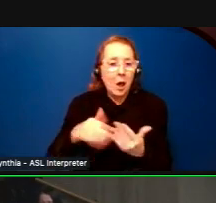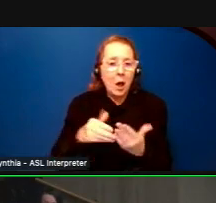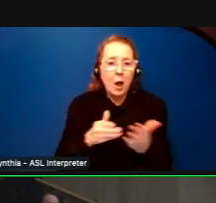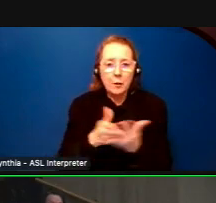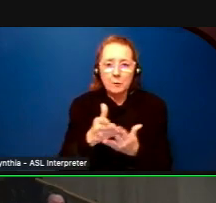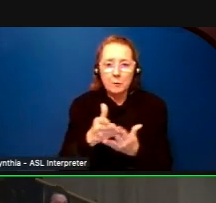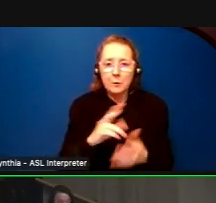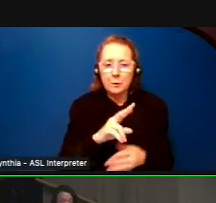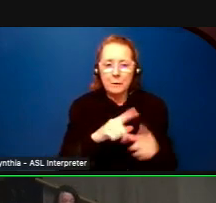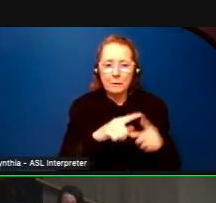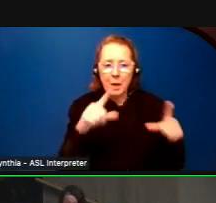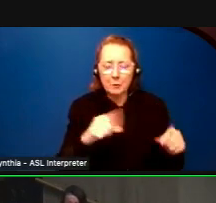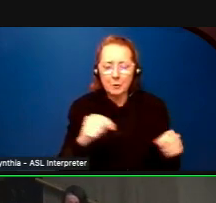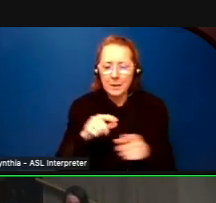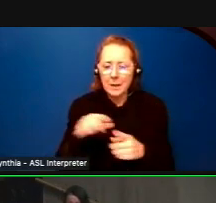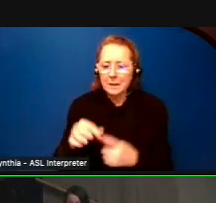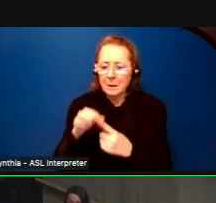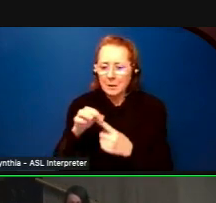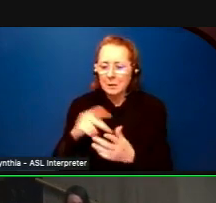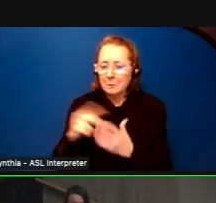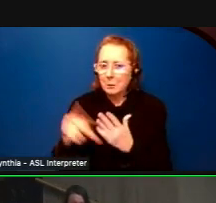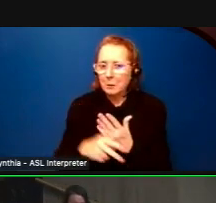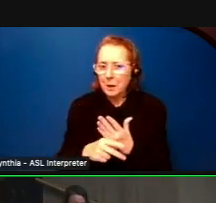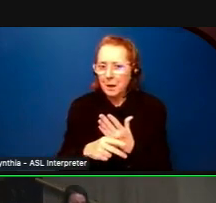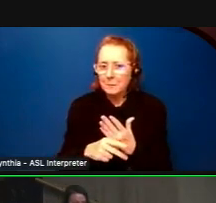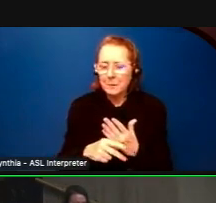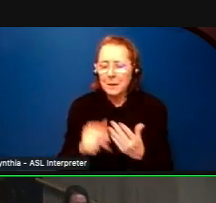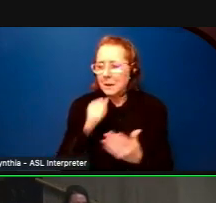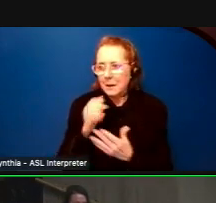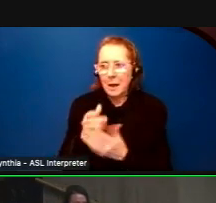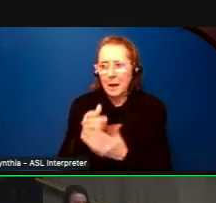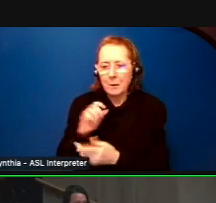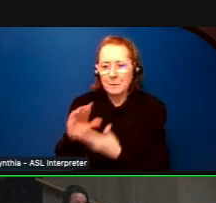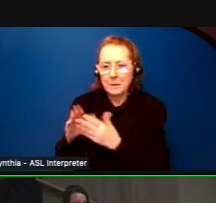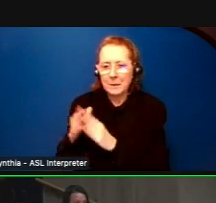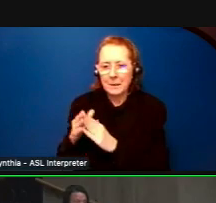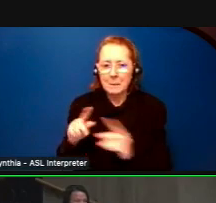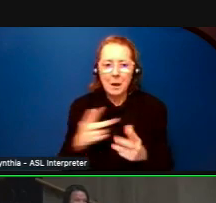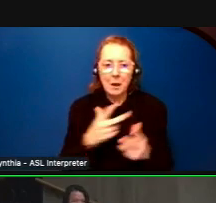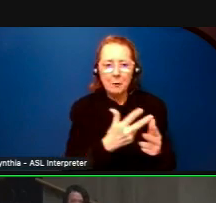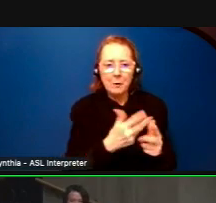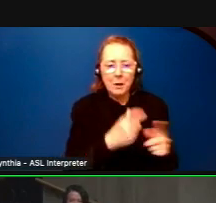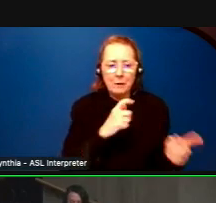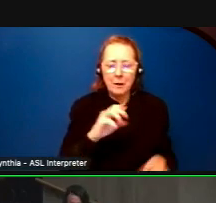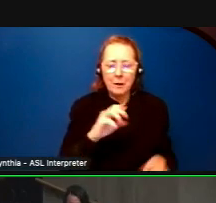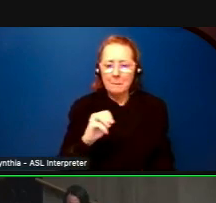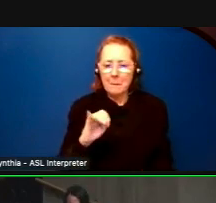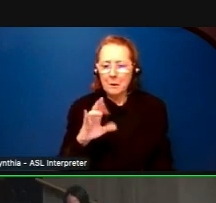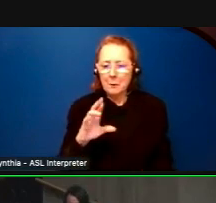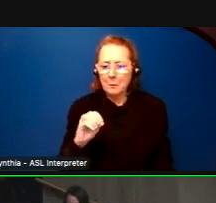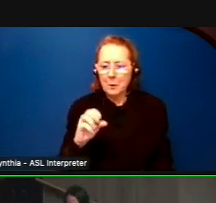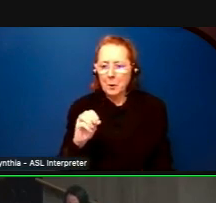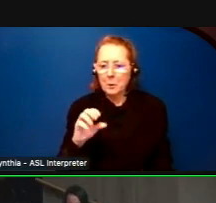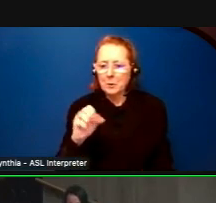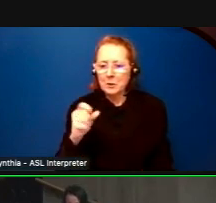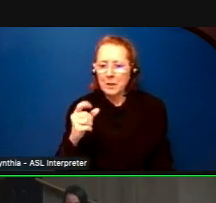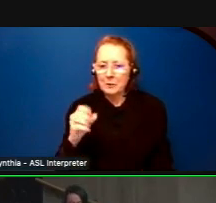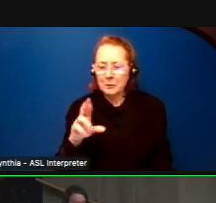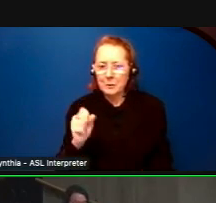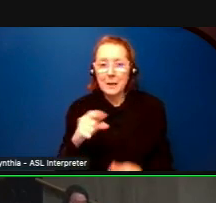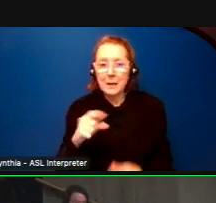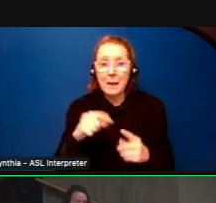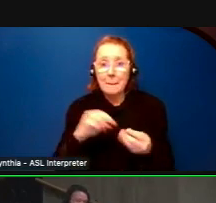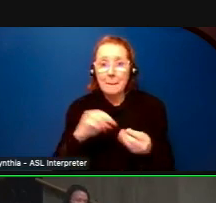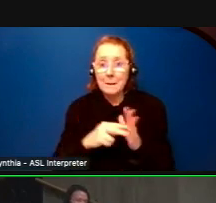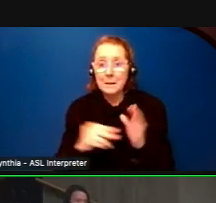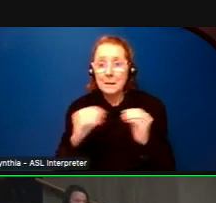city-funded assistance. But three of those are actually coming from our micro shelters, which has made it tremendously easier for our team to be able to